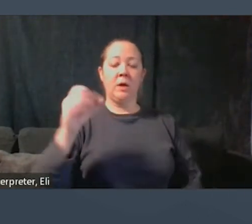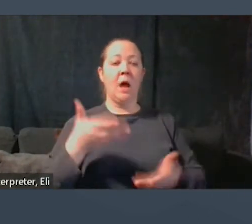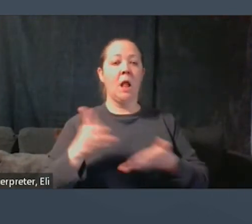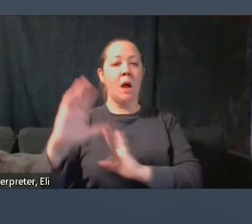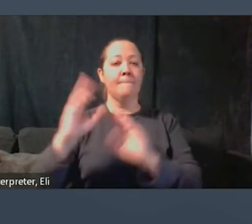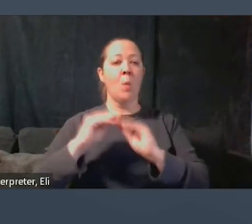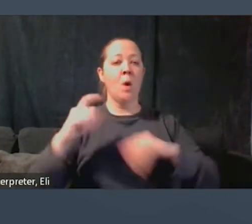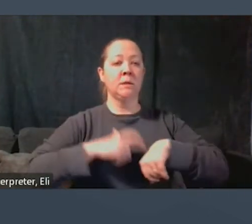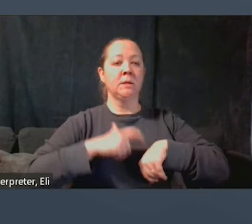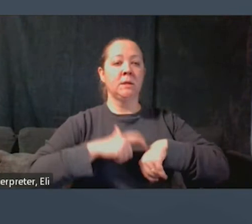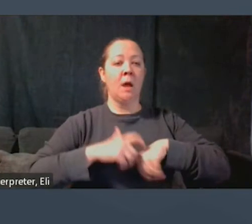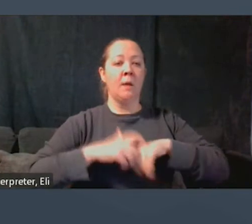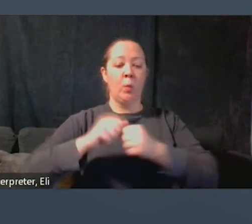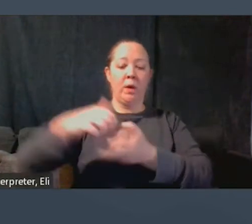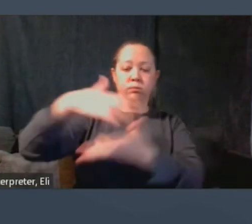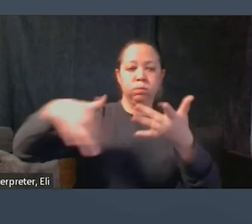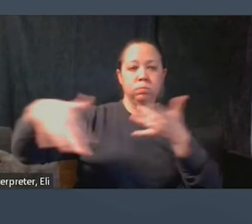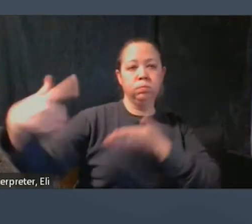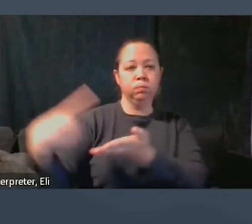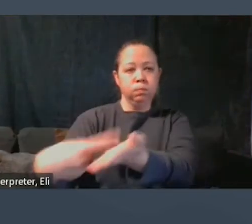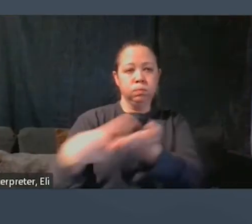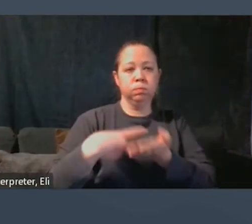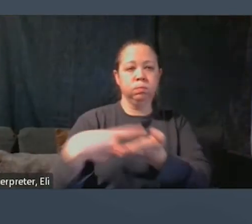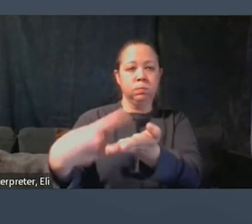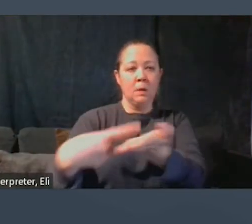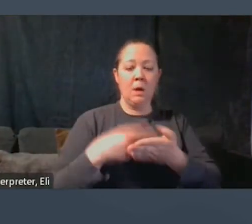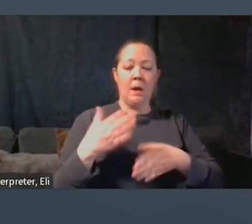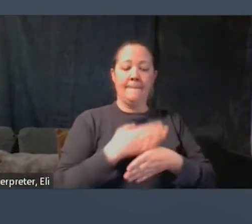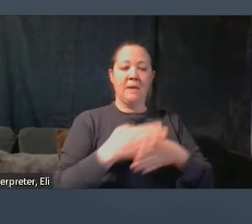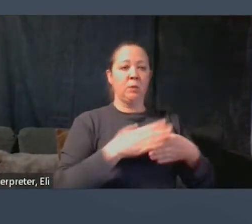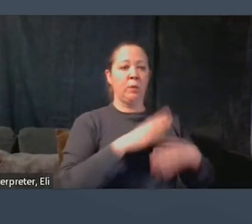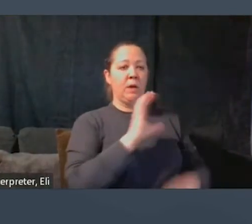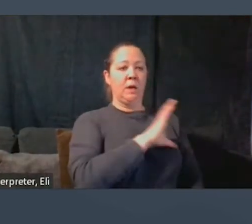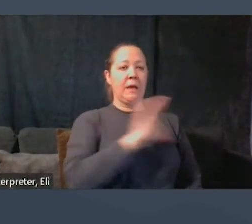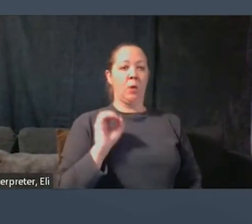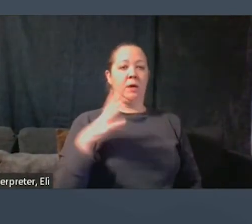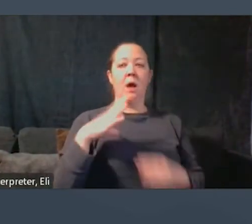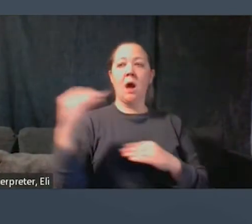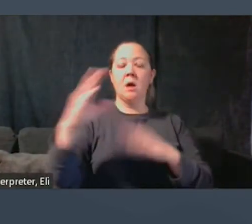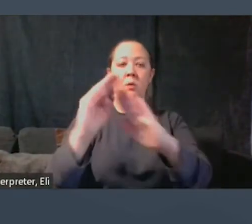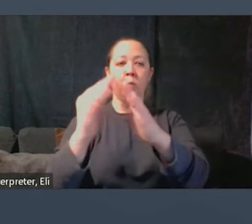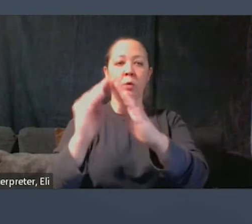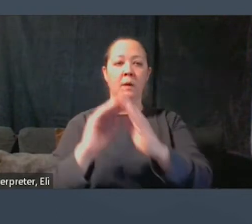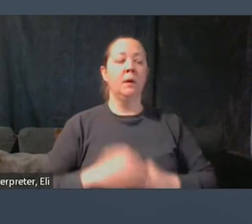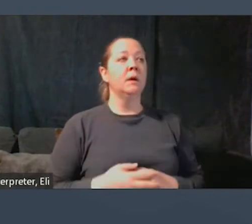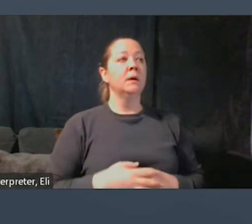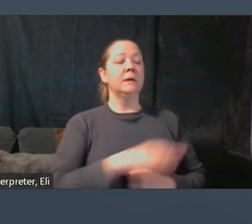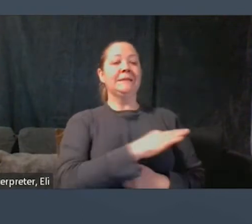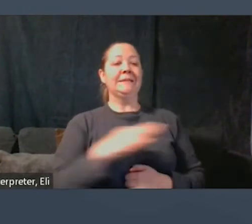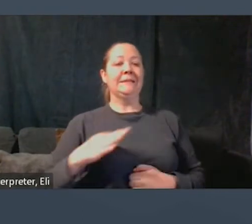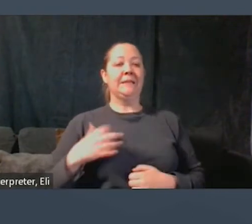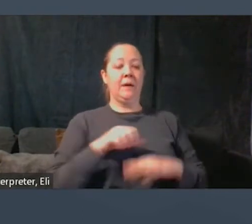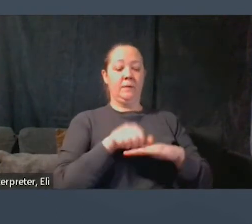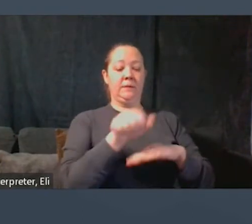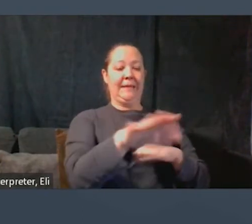and conversation between the county and the community stakeholders. Staff did send an email notification to all